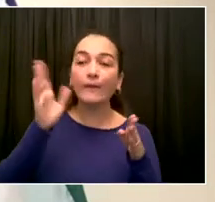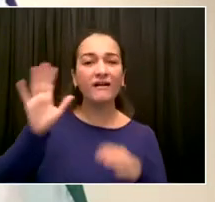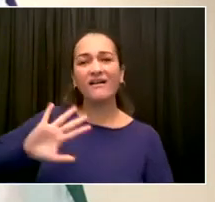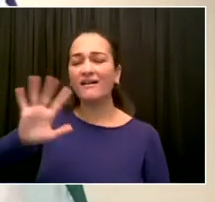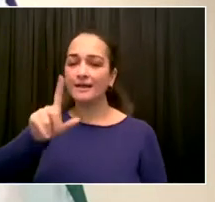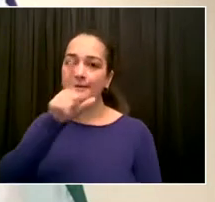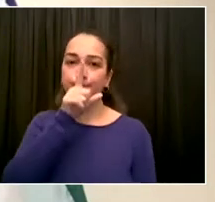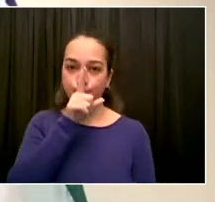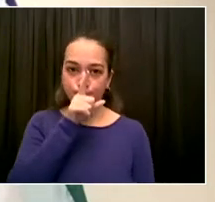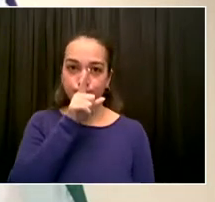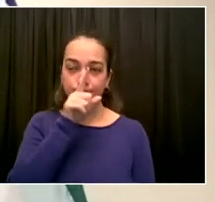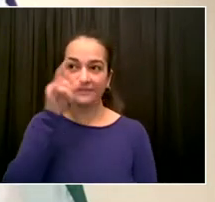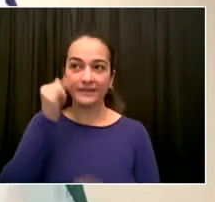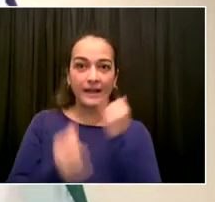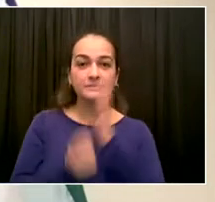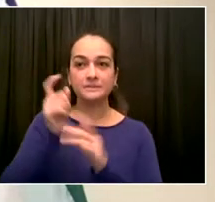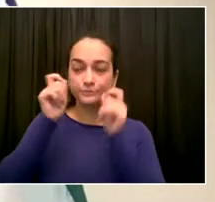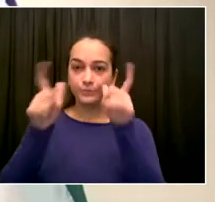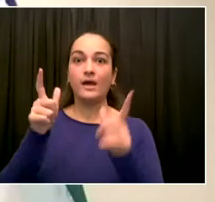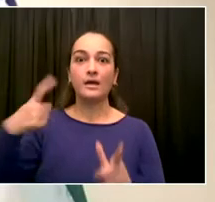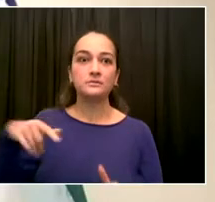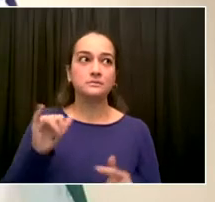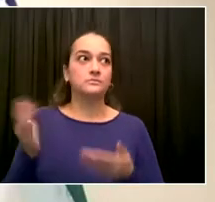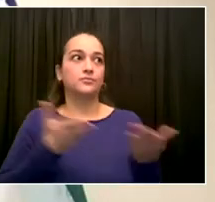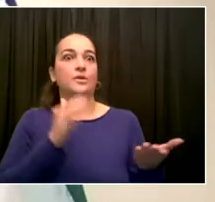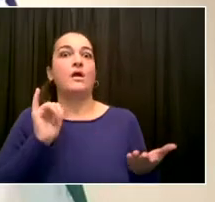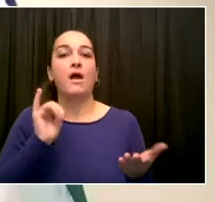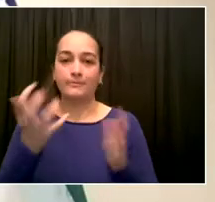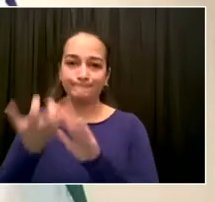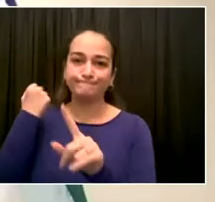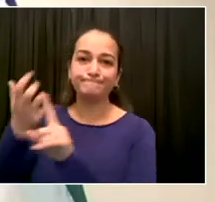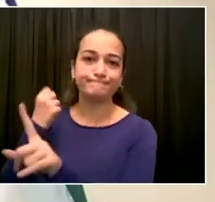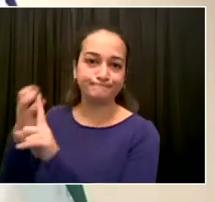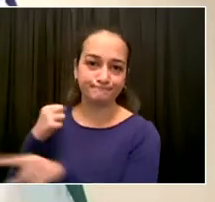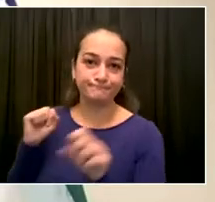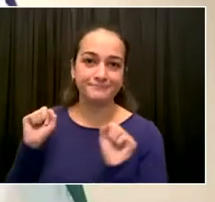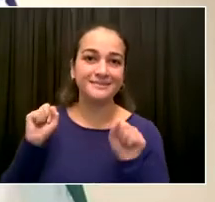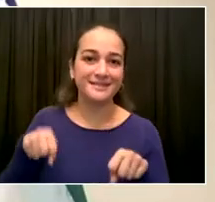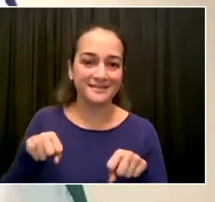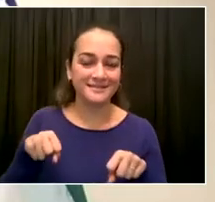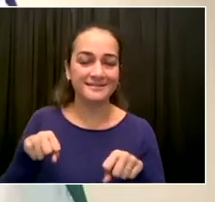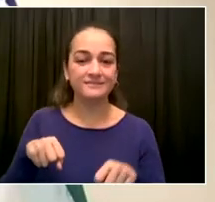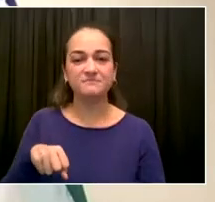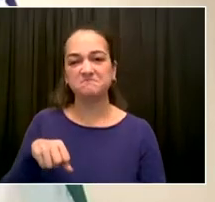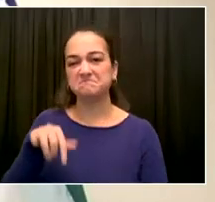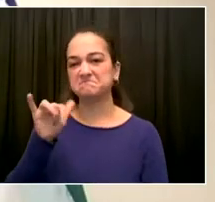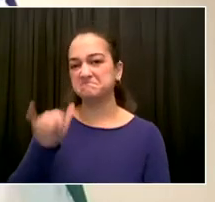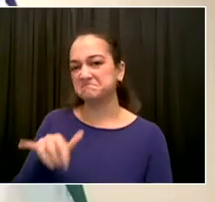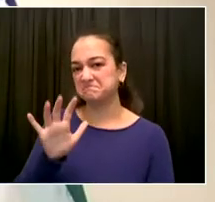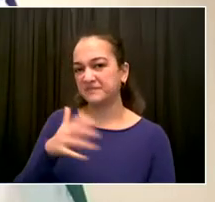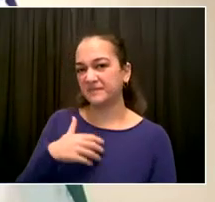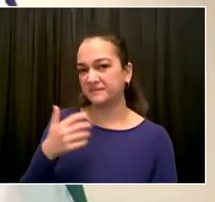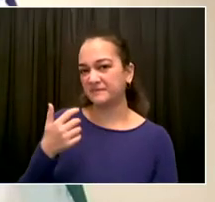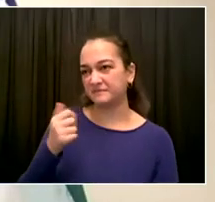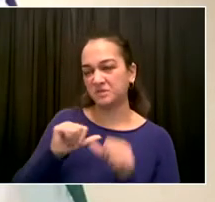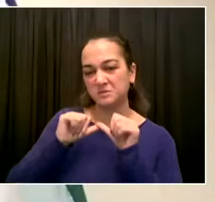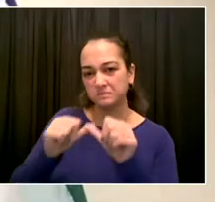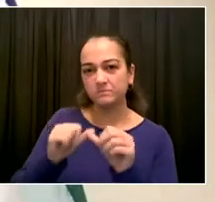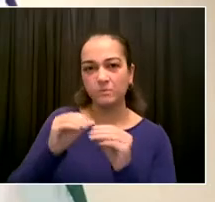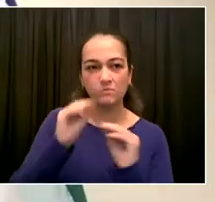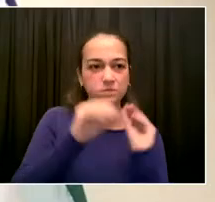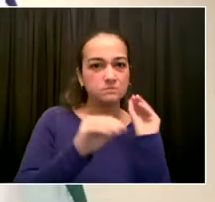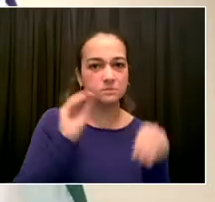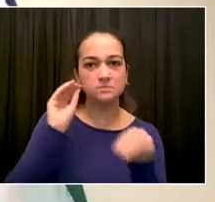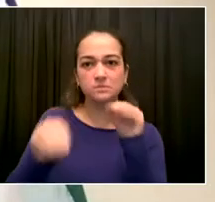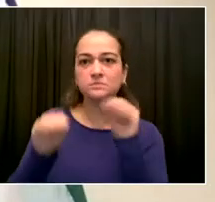Education, I think it's a thing that we'll have in place that's going to be in the benefit for the students in New York